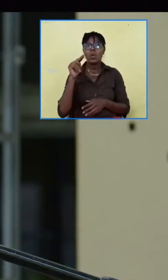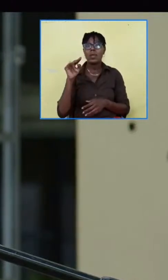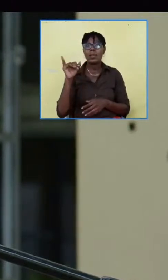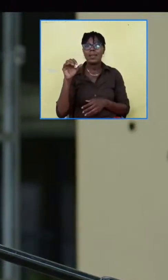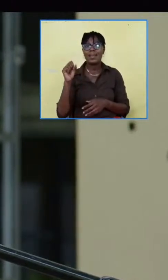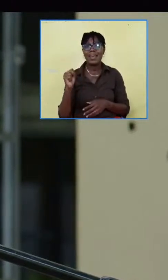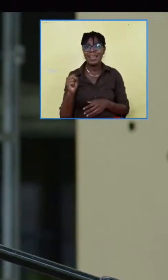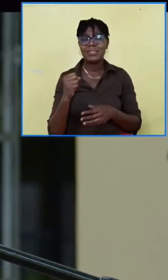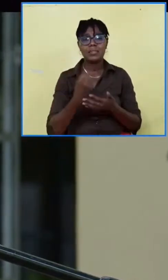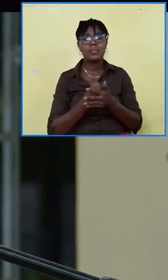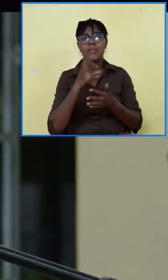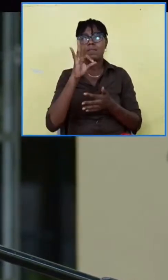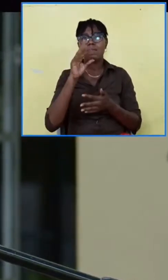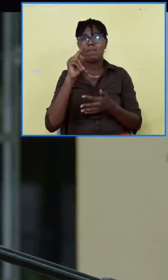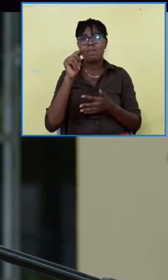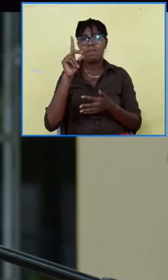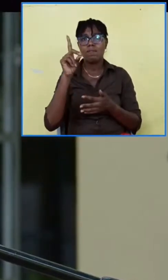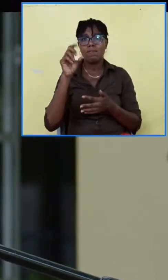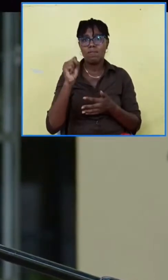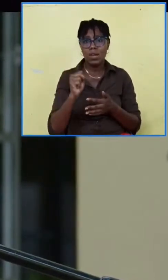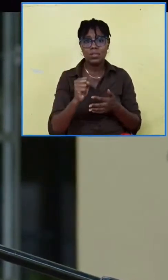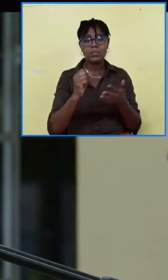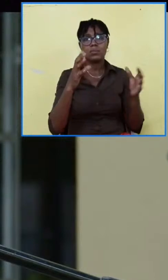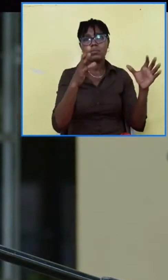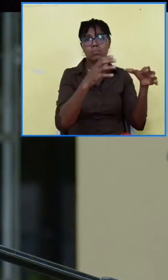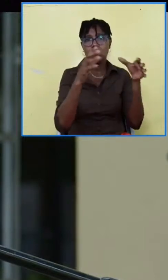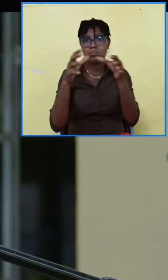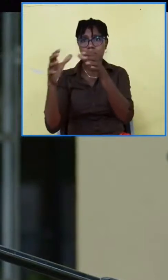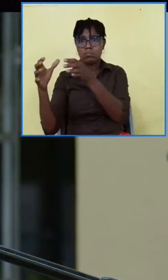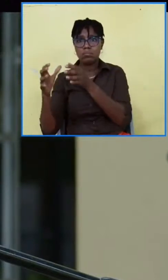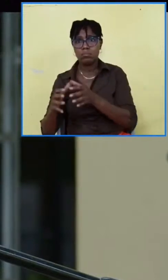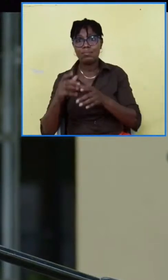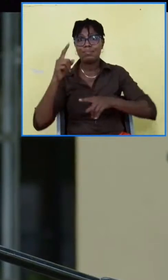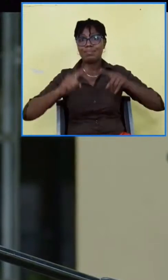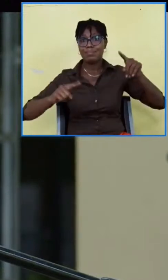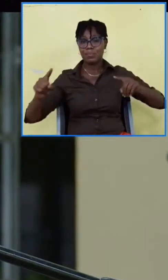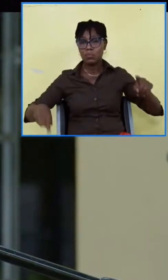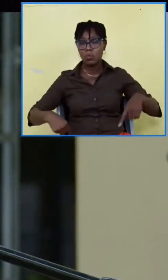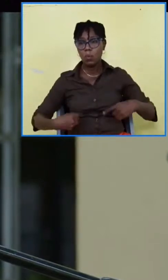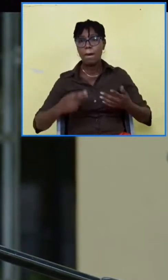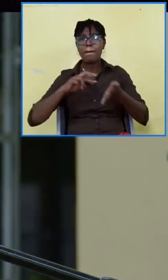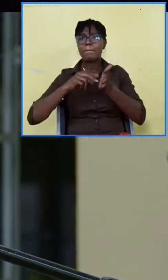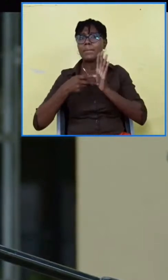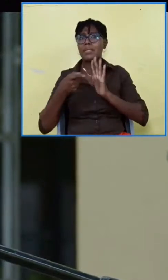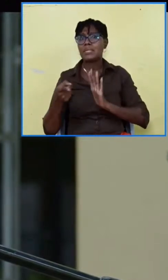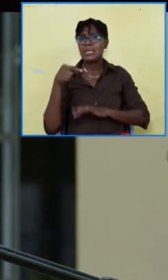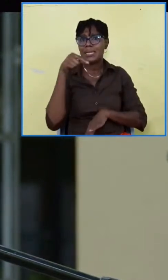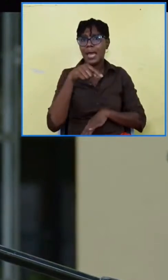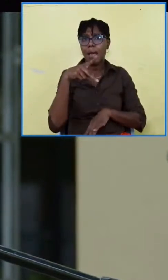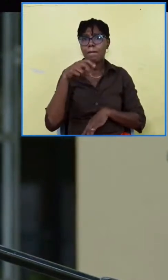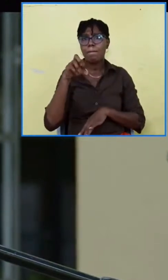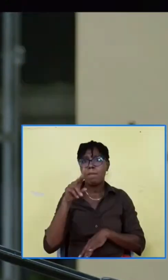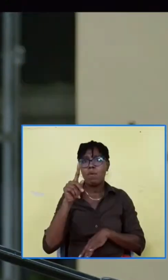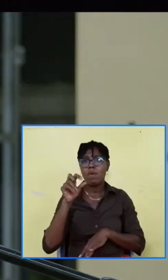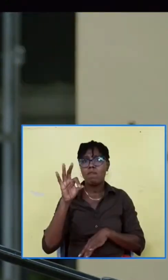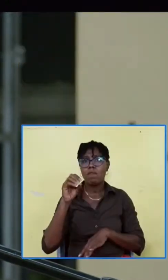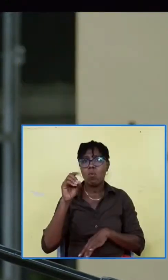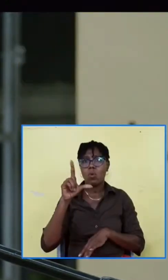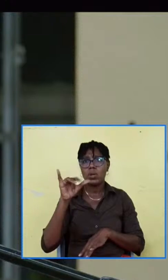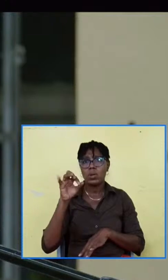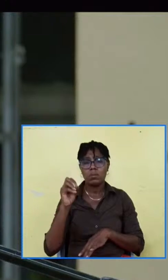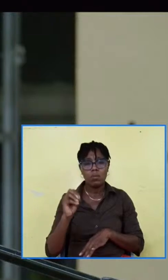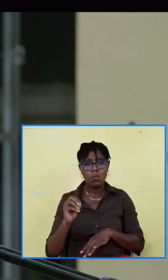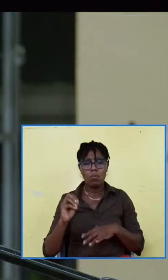portfolio of funds made up of various asset classes, and you cannot compare a portfolio to